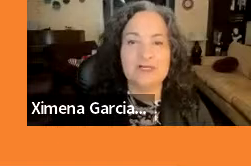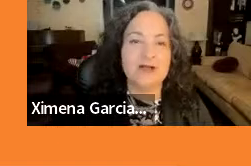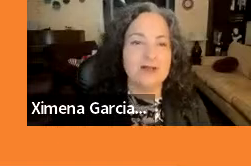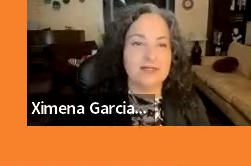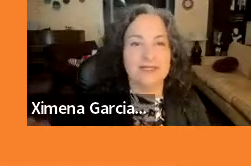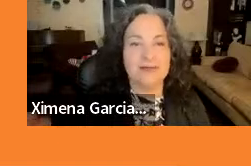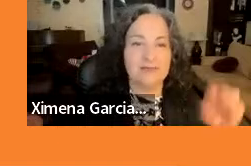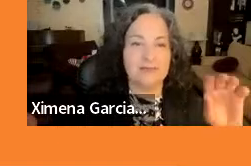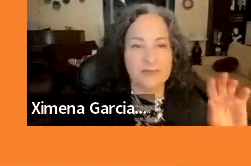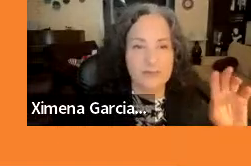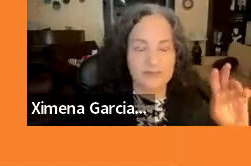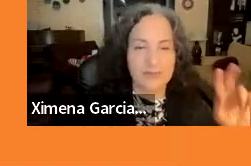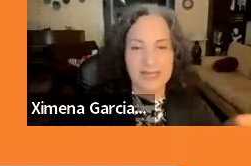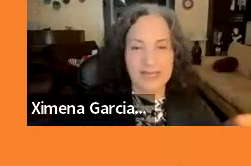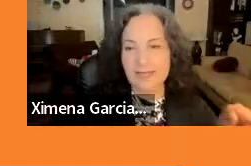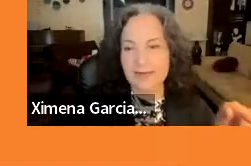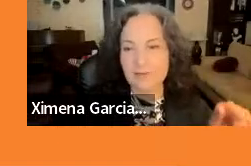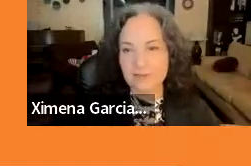people are calling it